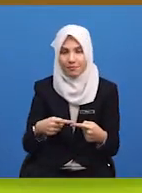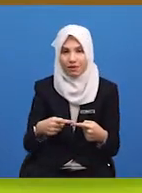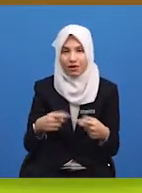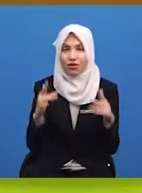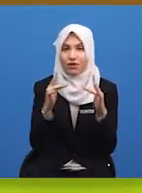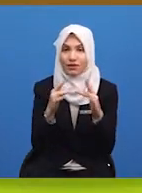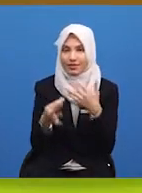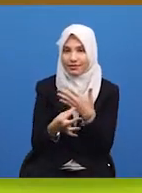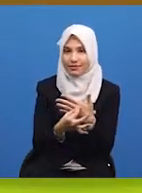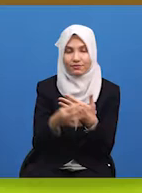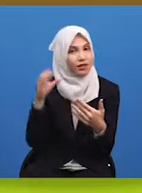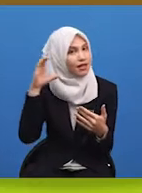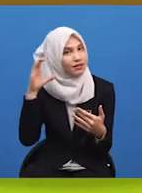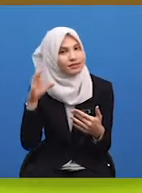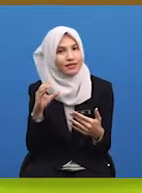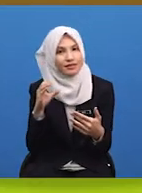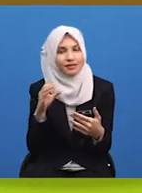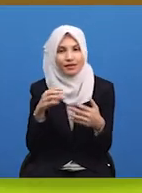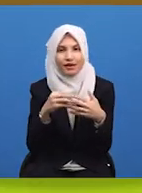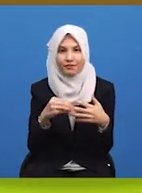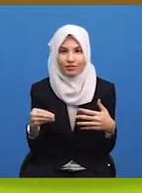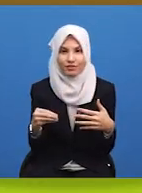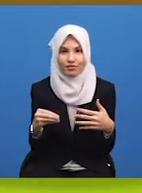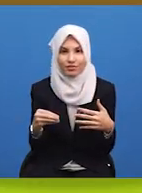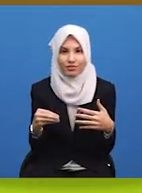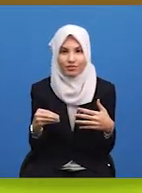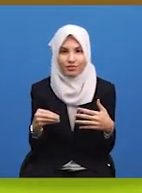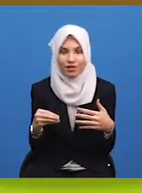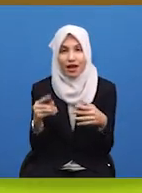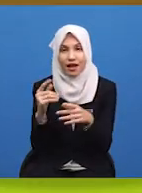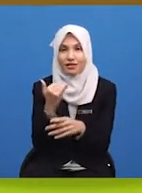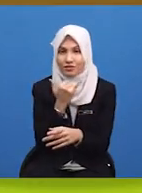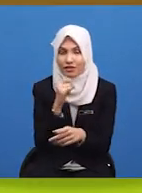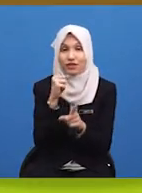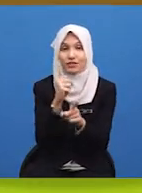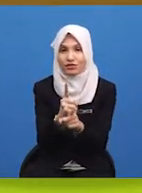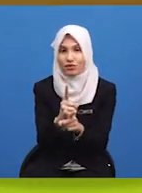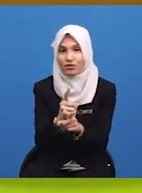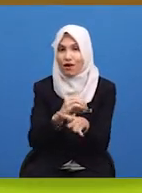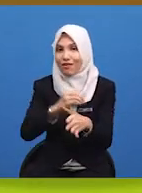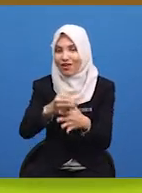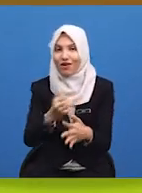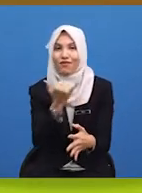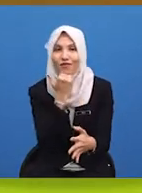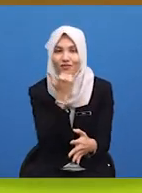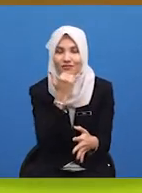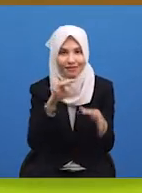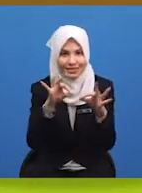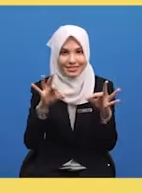safety. When you listen, you have to choose true or false for these